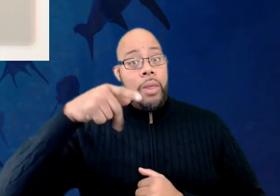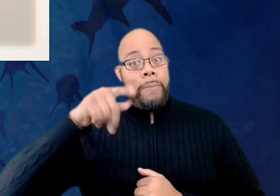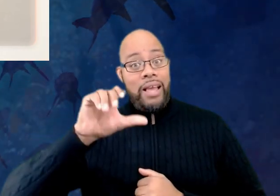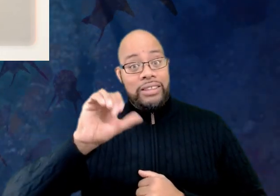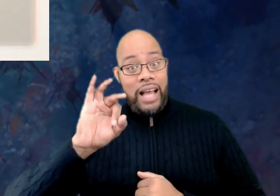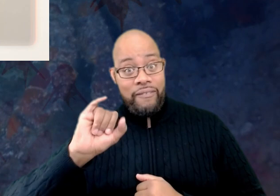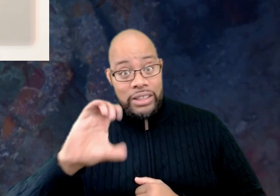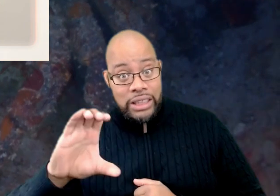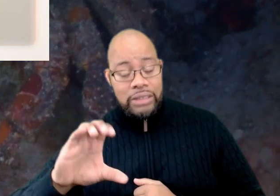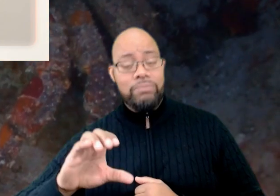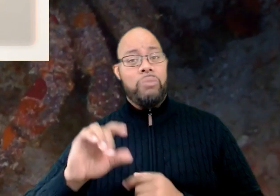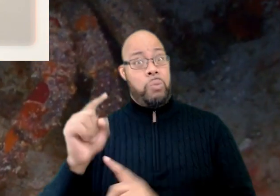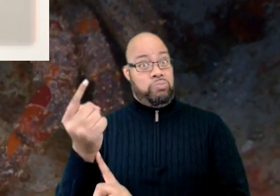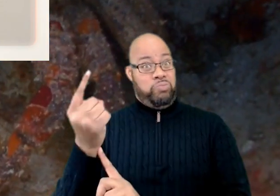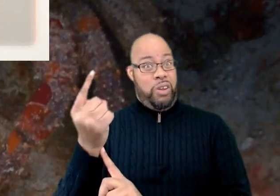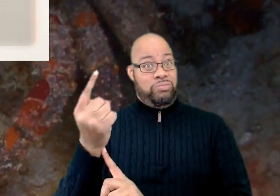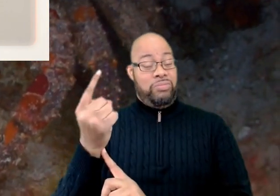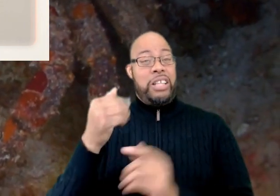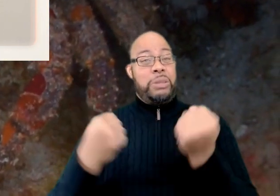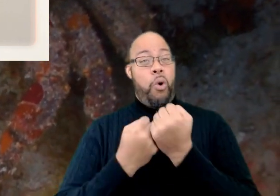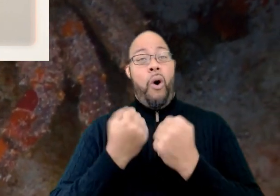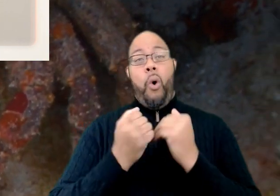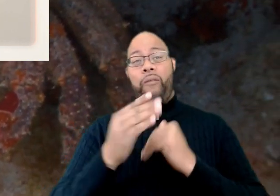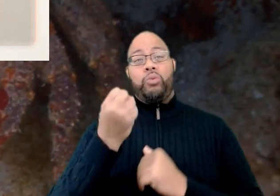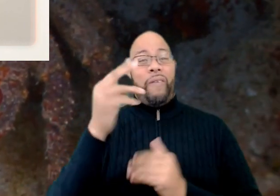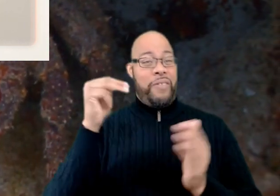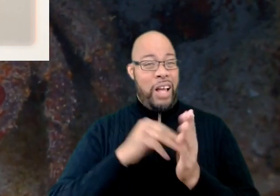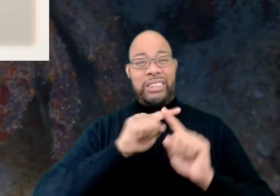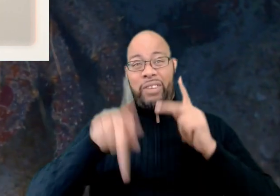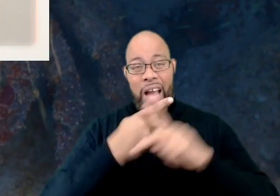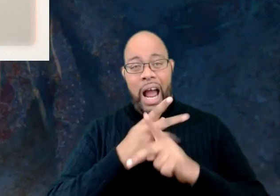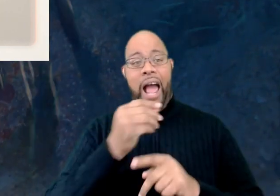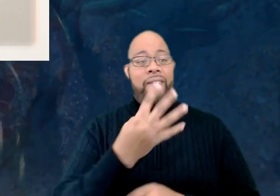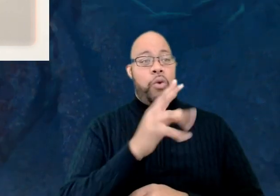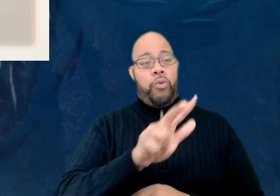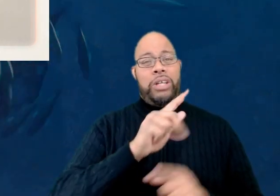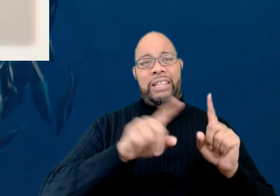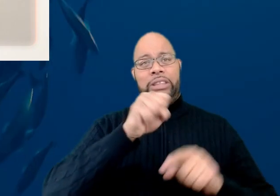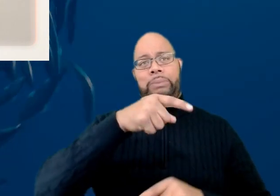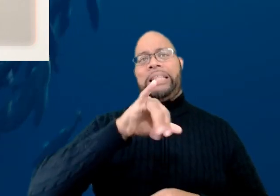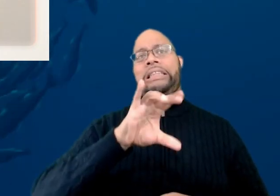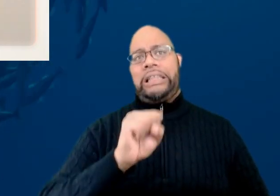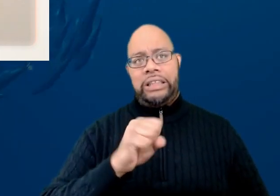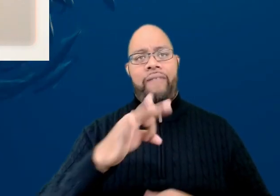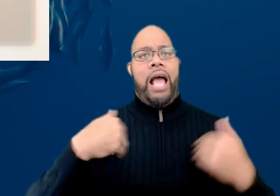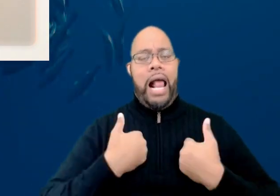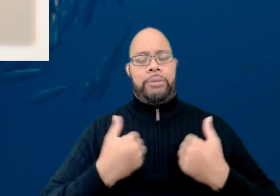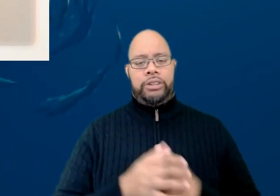North Pacific alone, whale falls support over 12,000 organisms and 43 species.